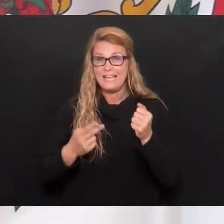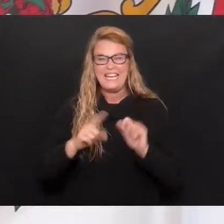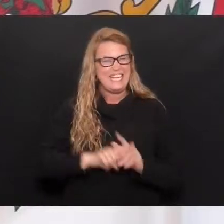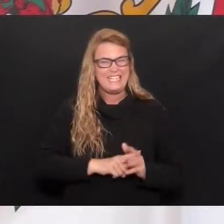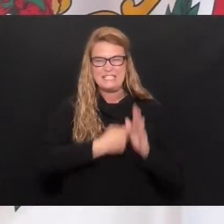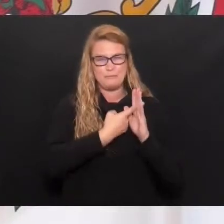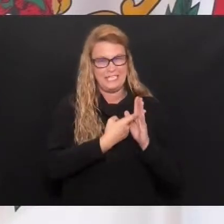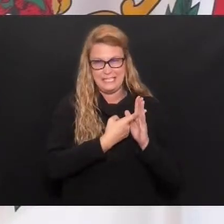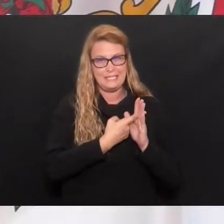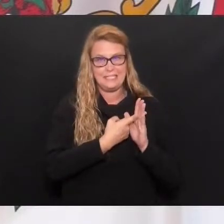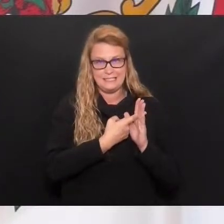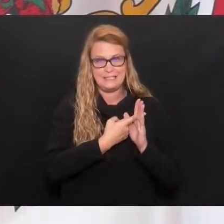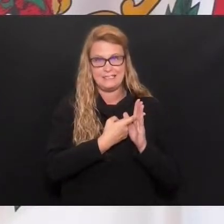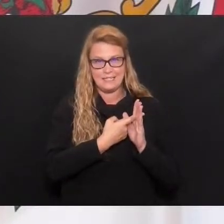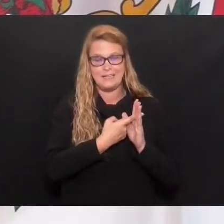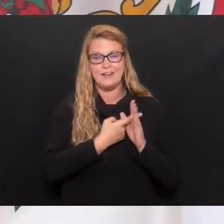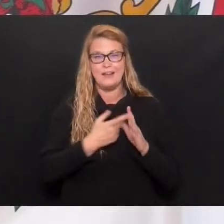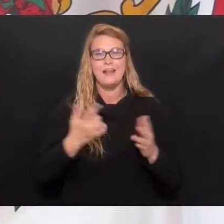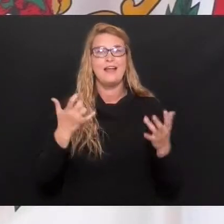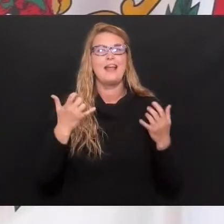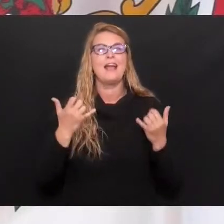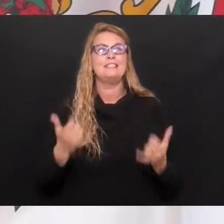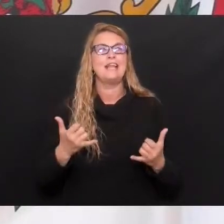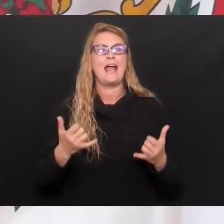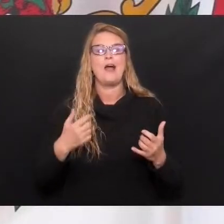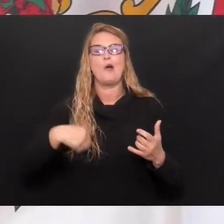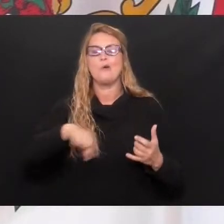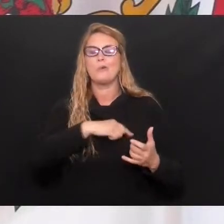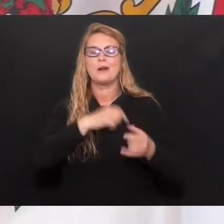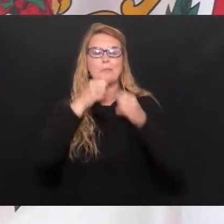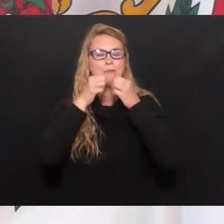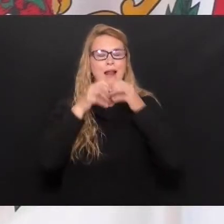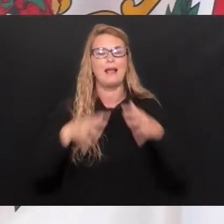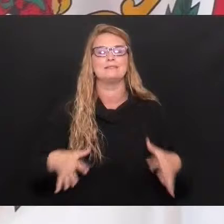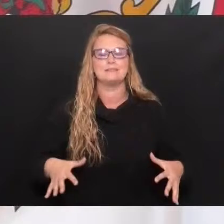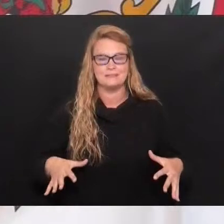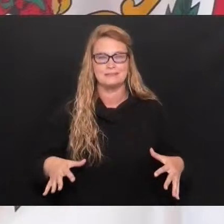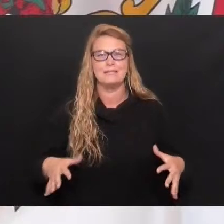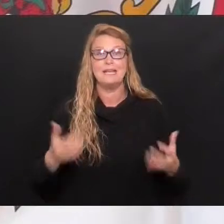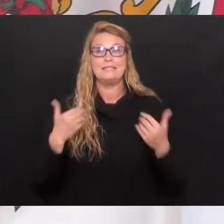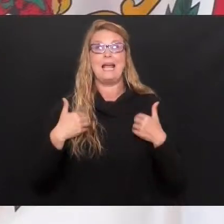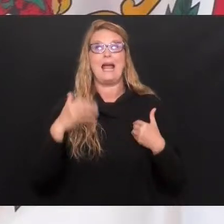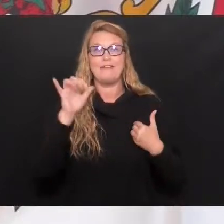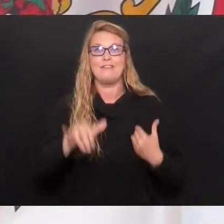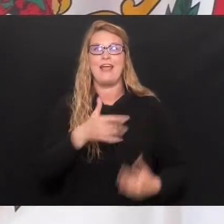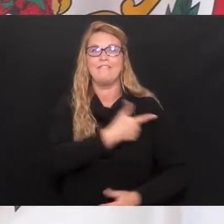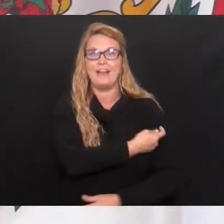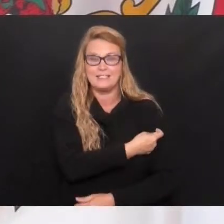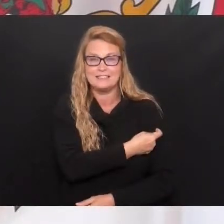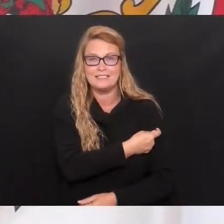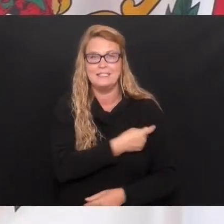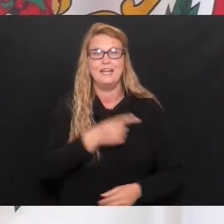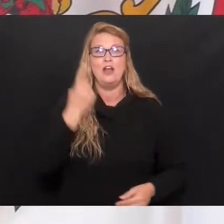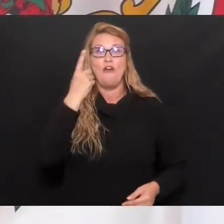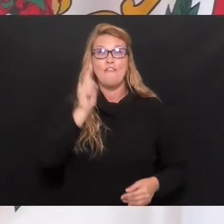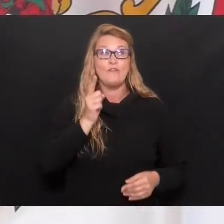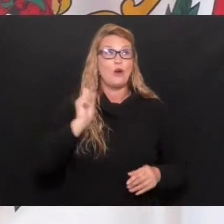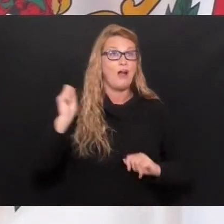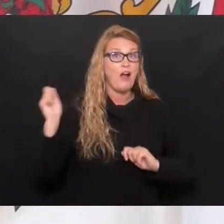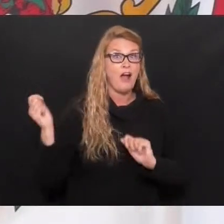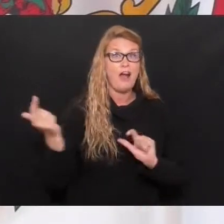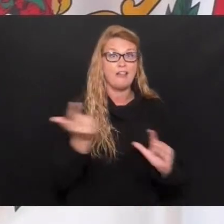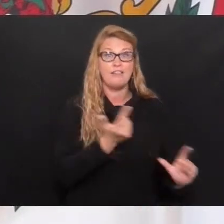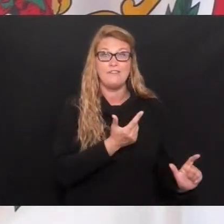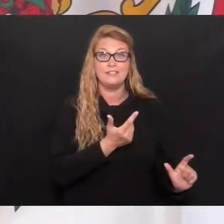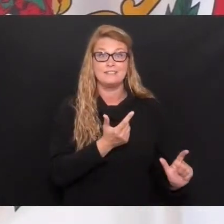beginning. And we are so blessed to have had that. And a vaccine that for all practical purposes